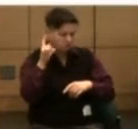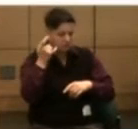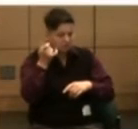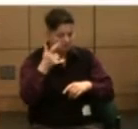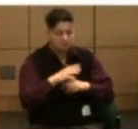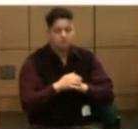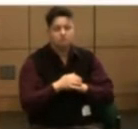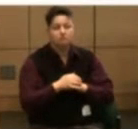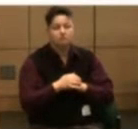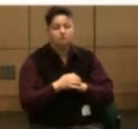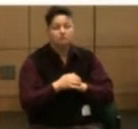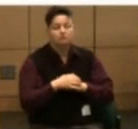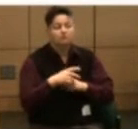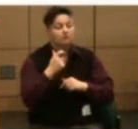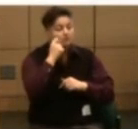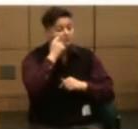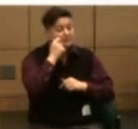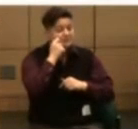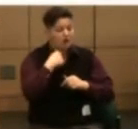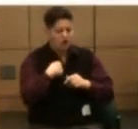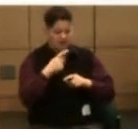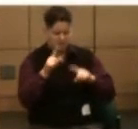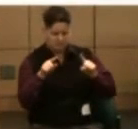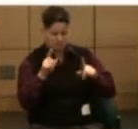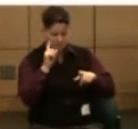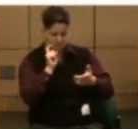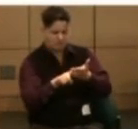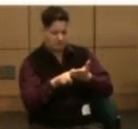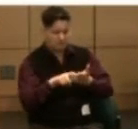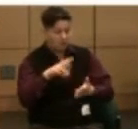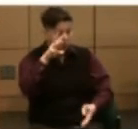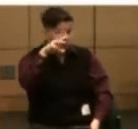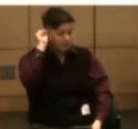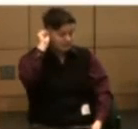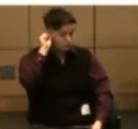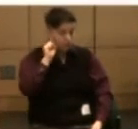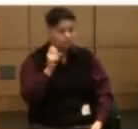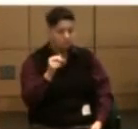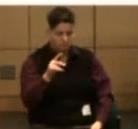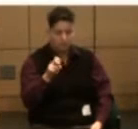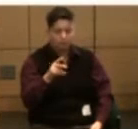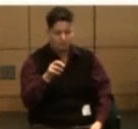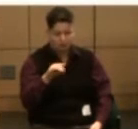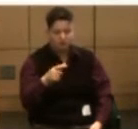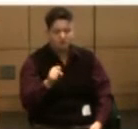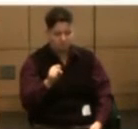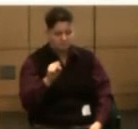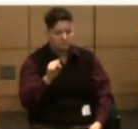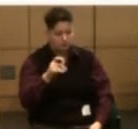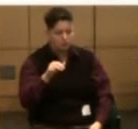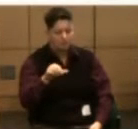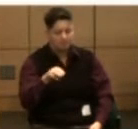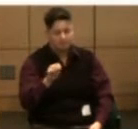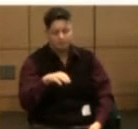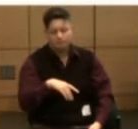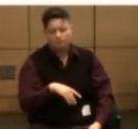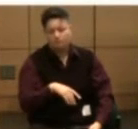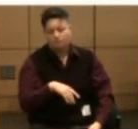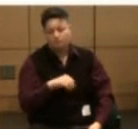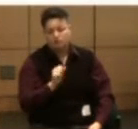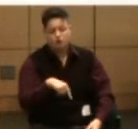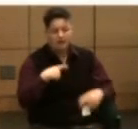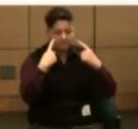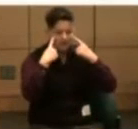If you look for pigmentary abnormalities, you may pick up a child with Waardenburg syndrome. They may have eyes that are